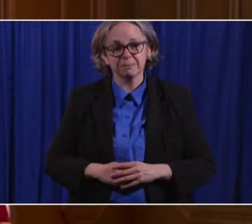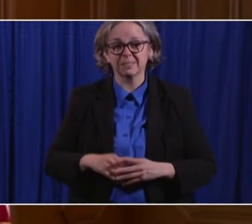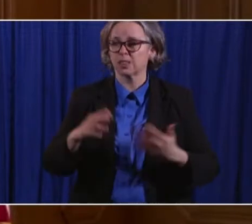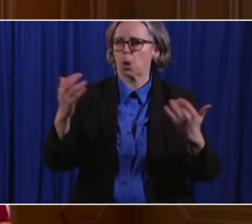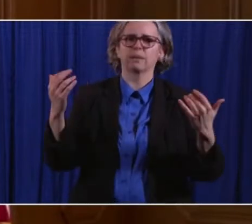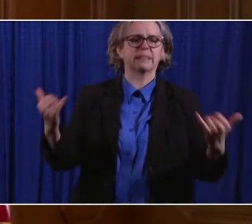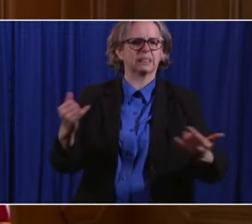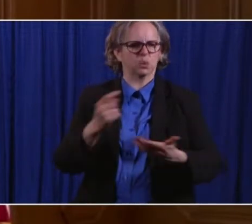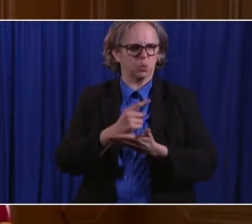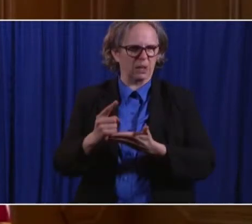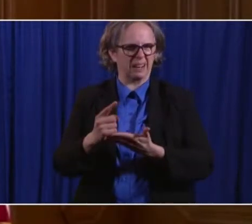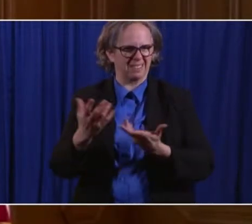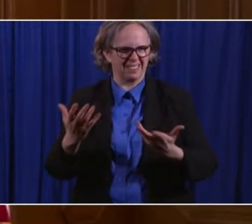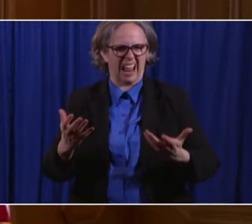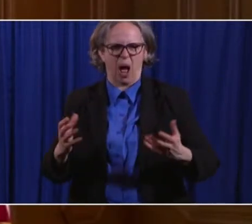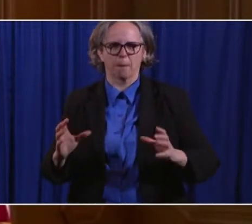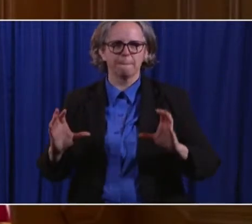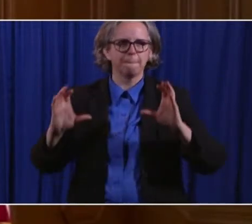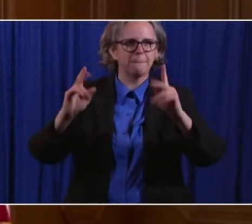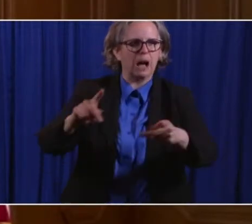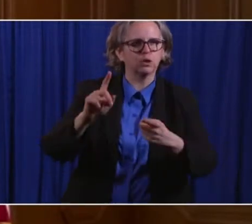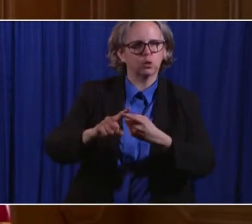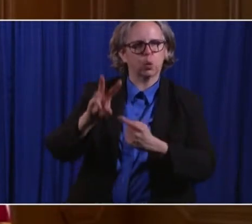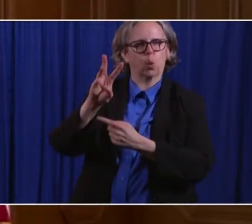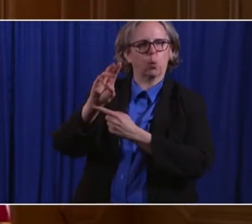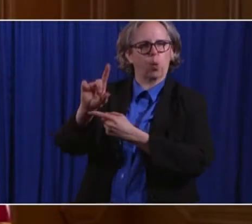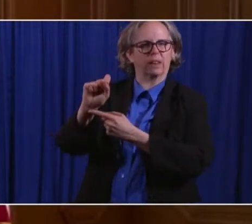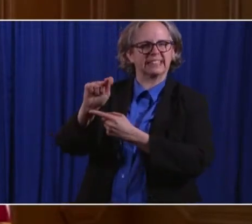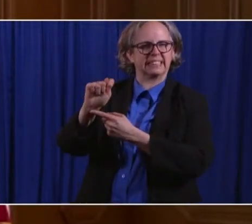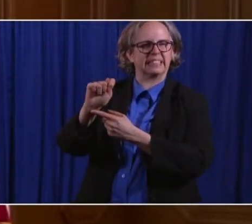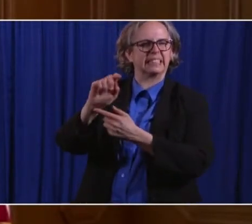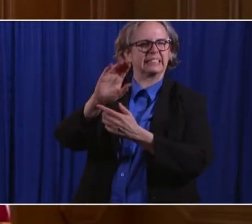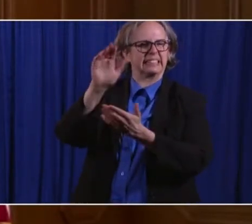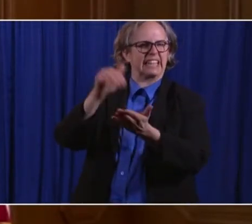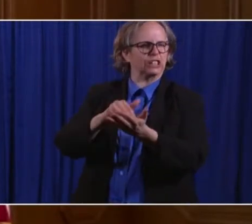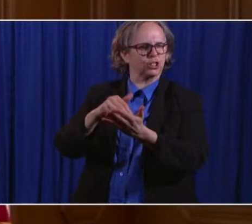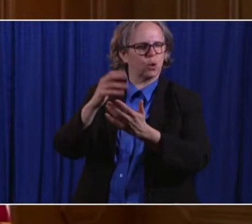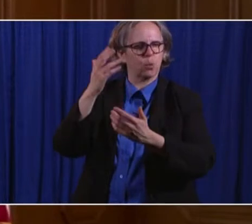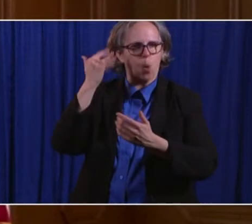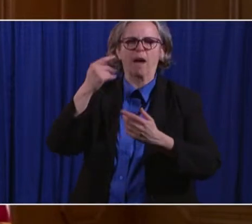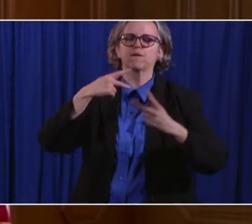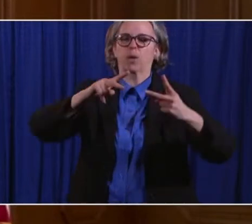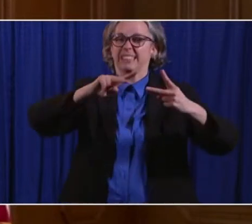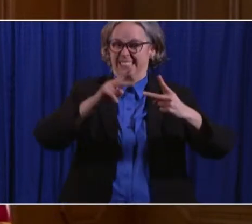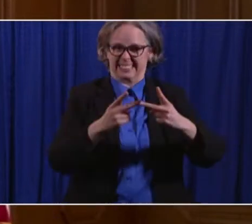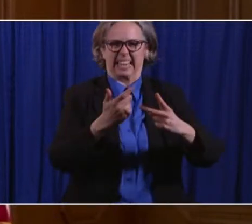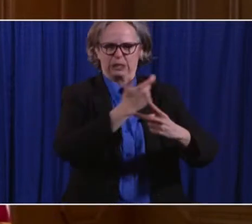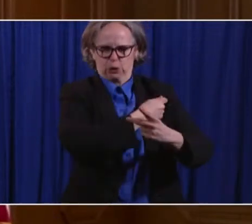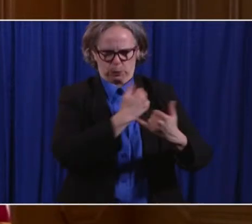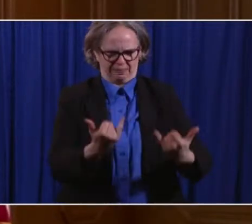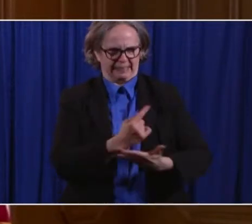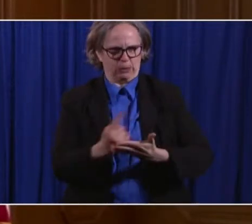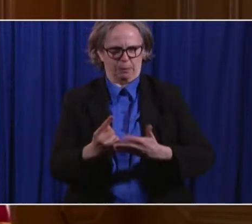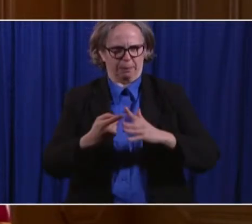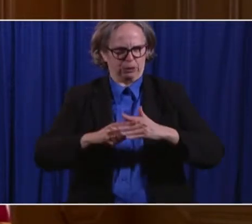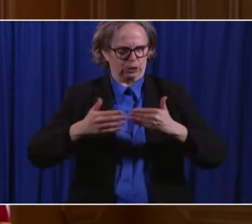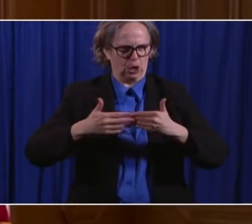we're in the week of second doses. We again would remind everyone to please make sure they get those second